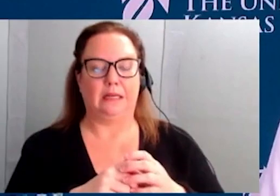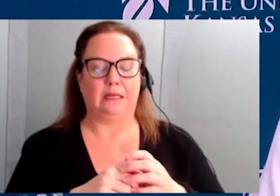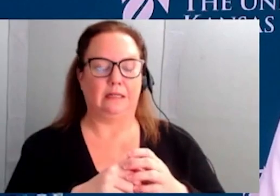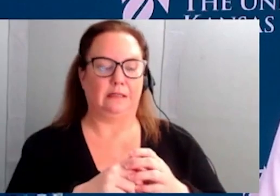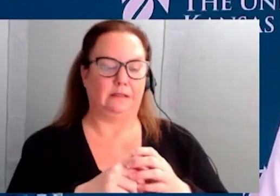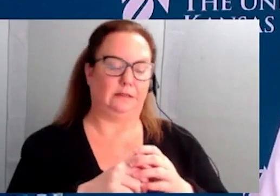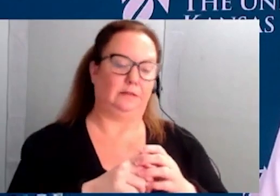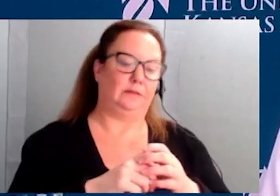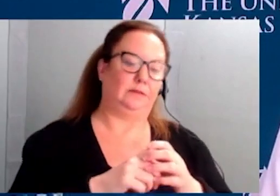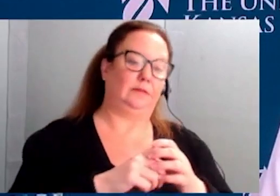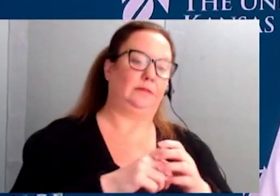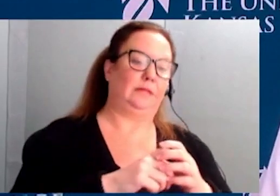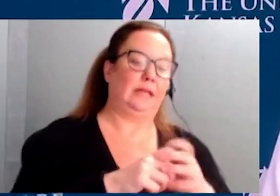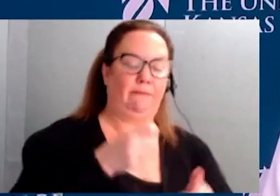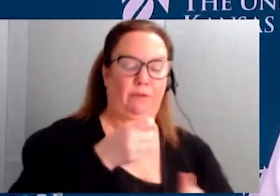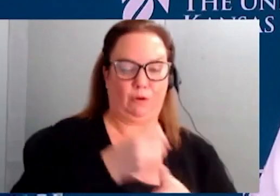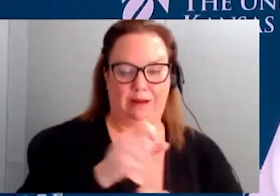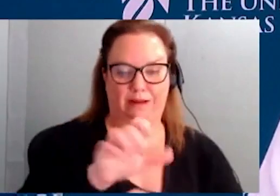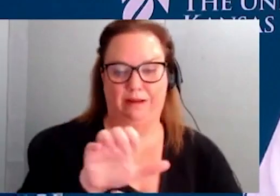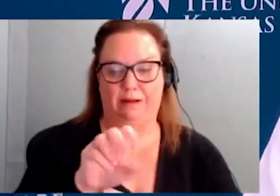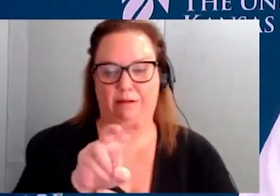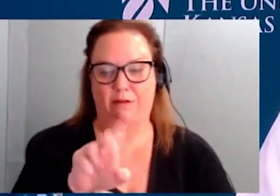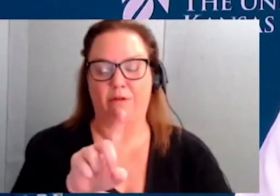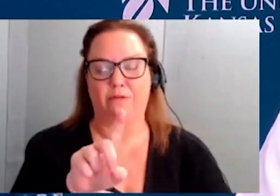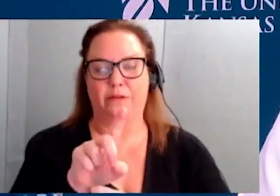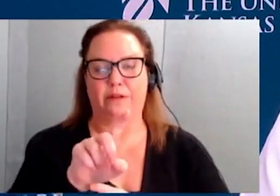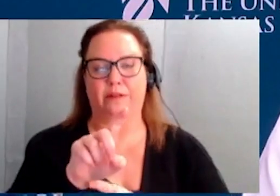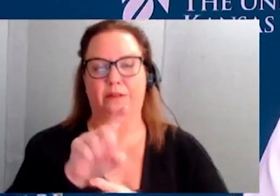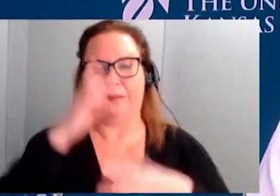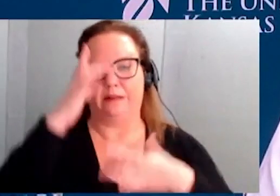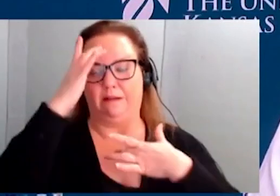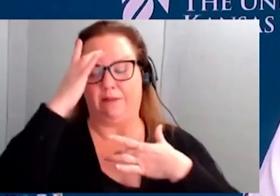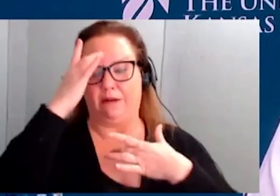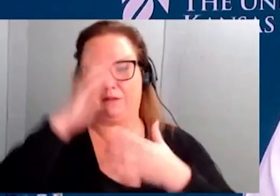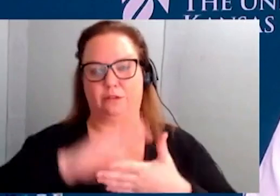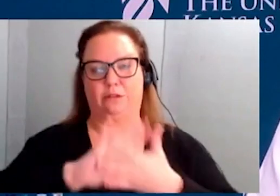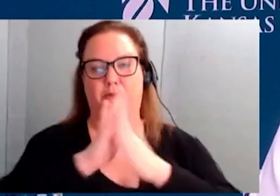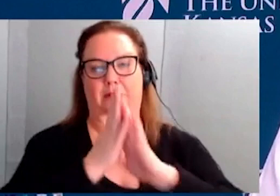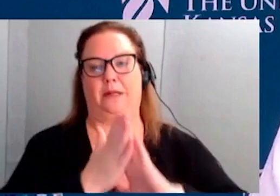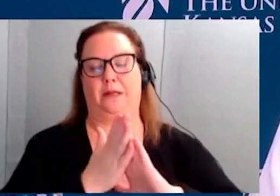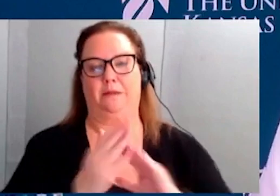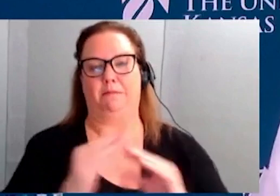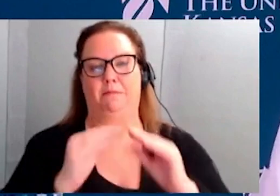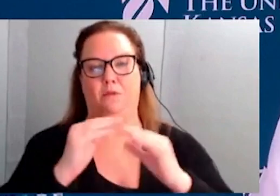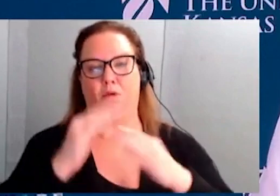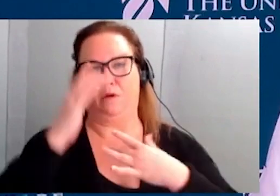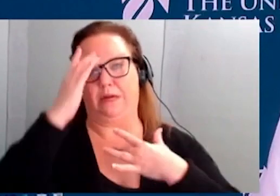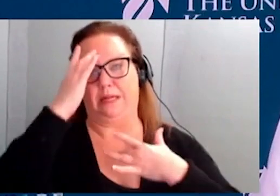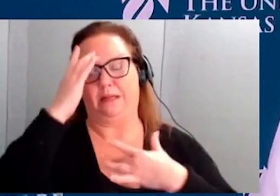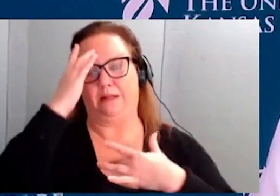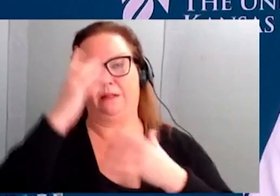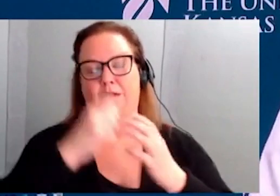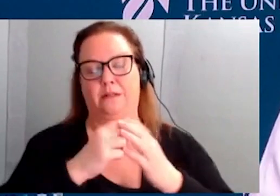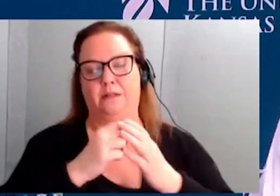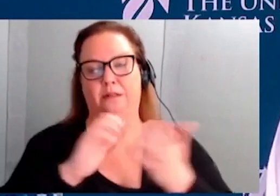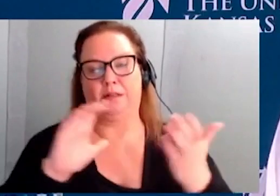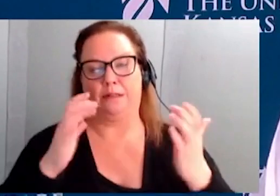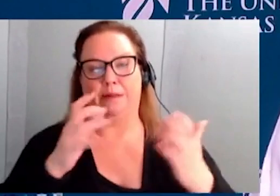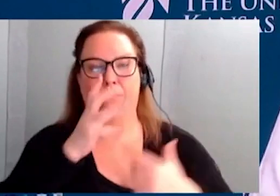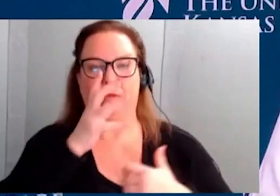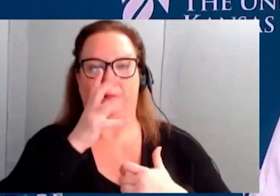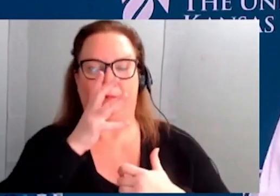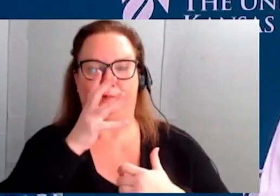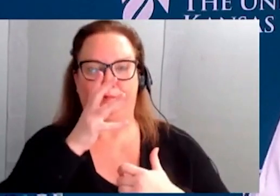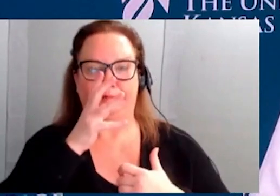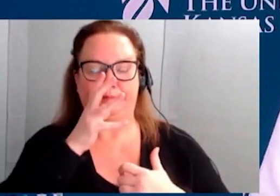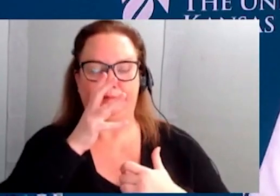unfortunately acquired the COVID virus, that you would become much more ill than a mom or a